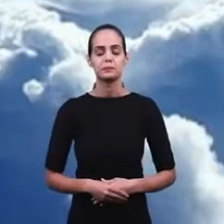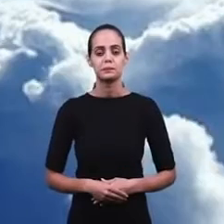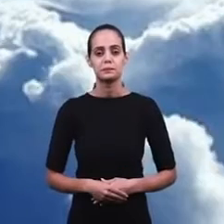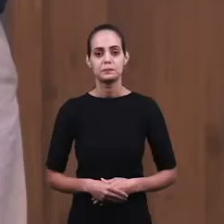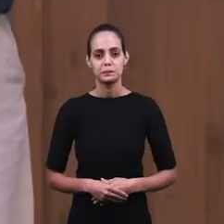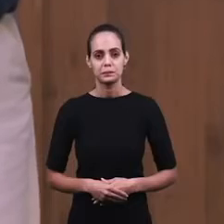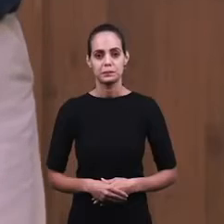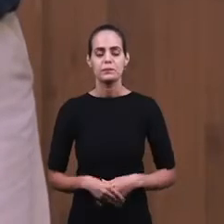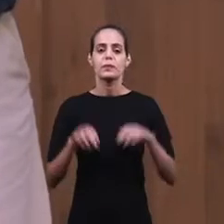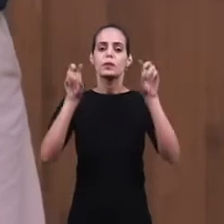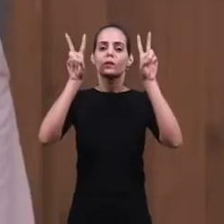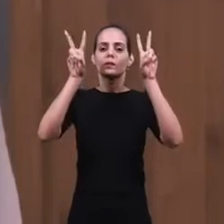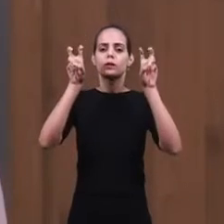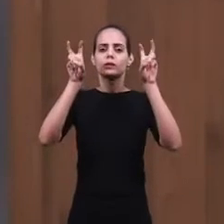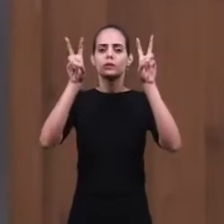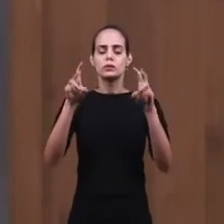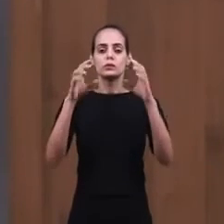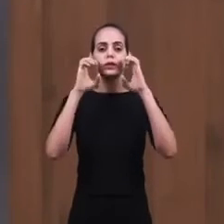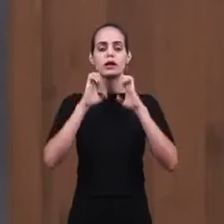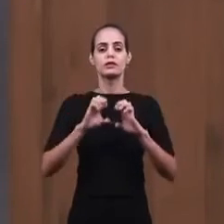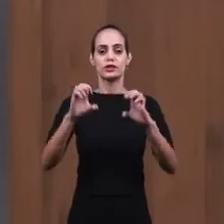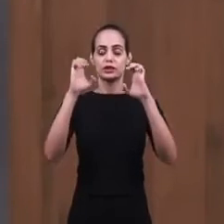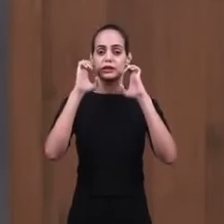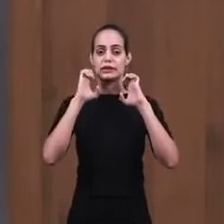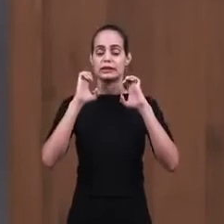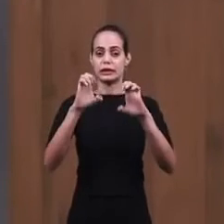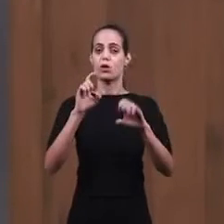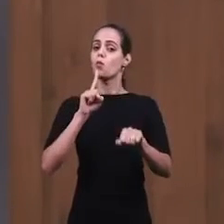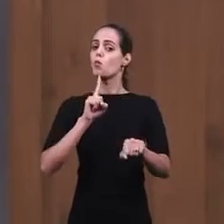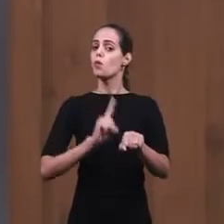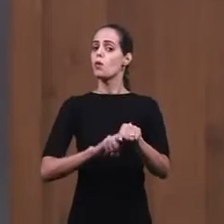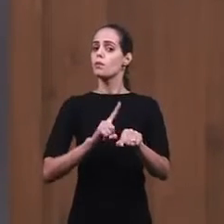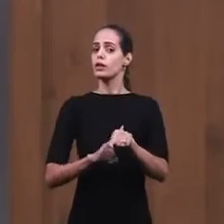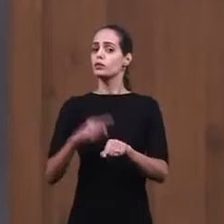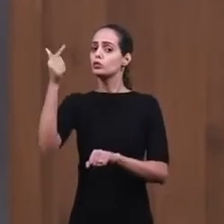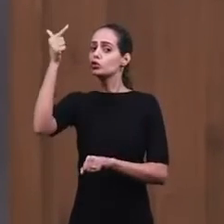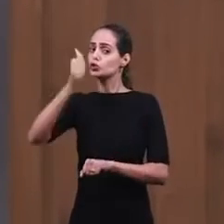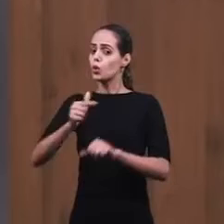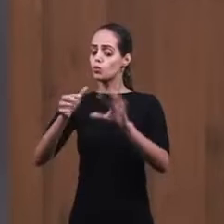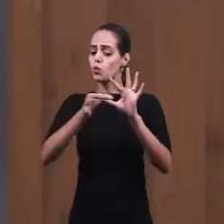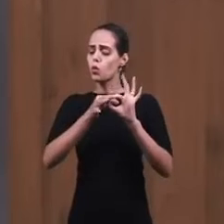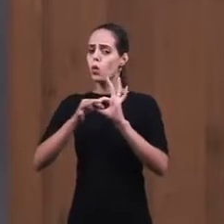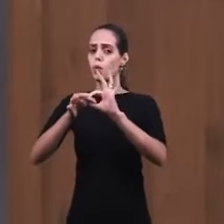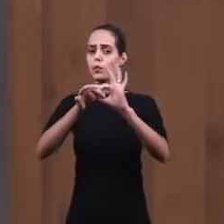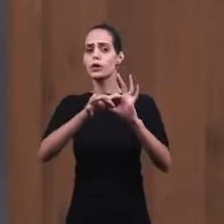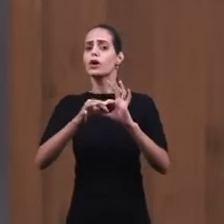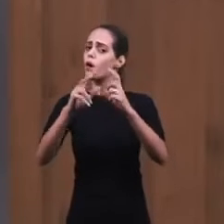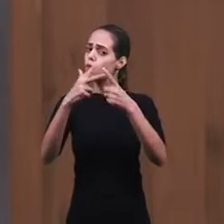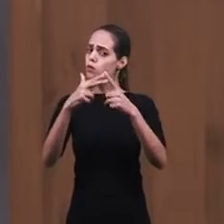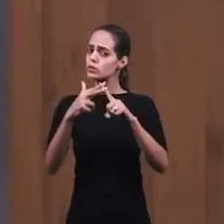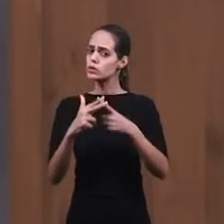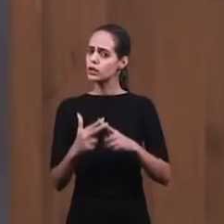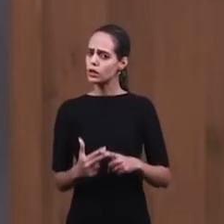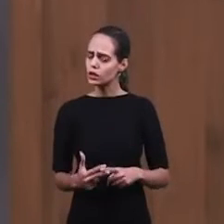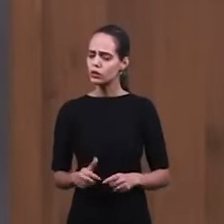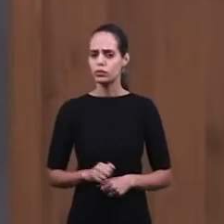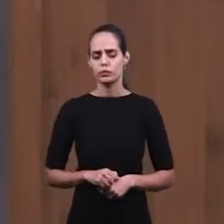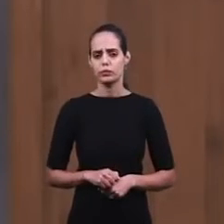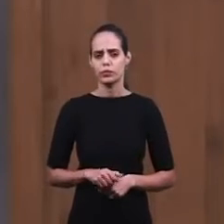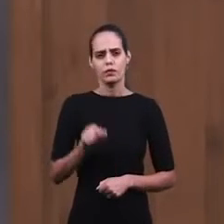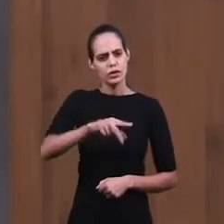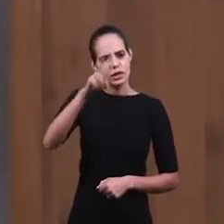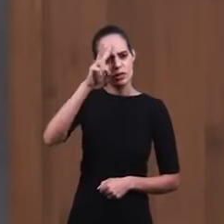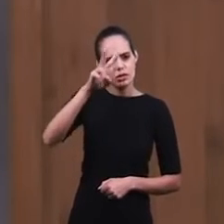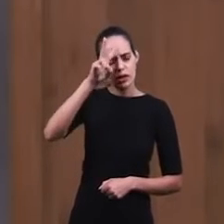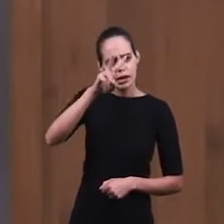The theme of our evangelism is time of restoration. But do you remember what it means to restore?